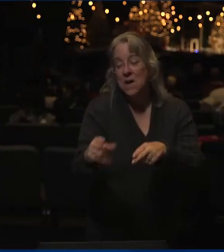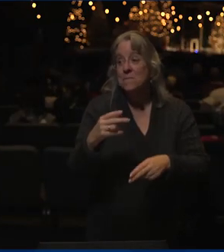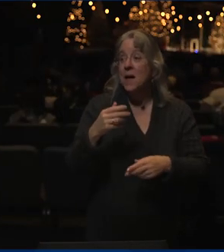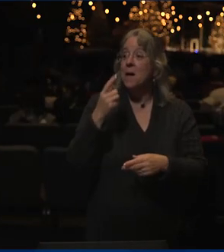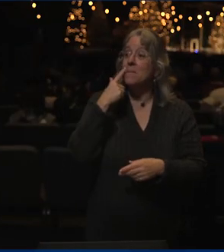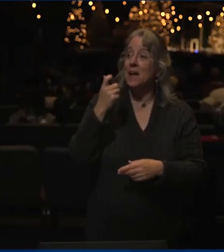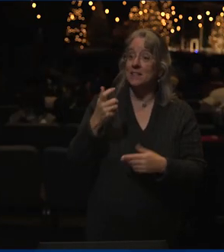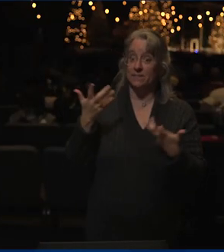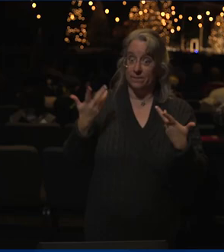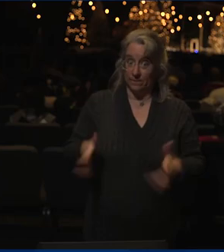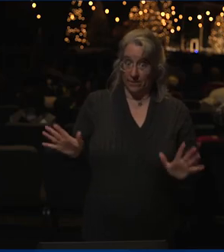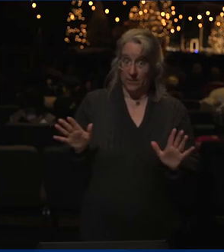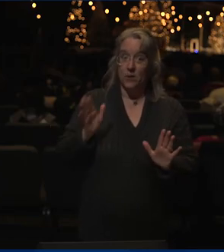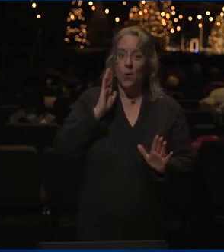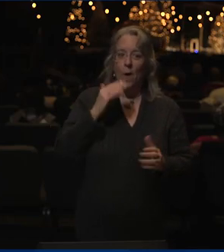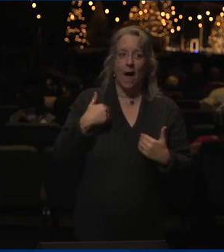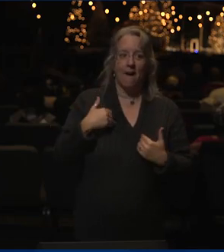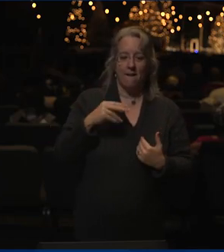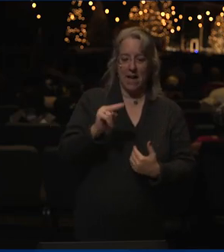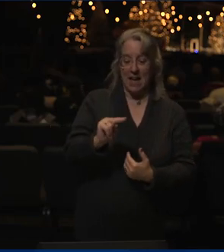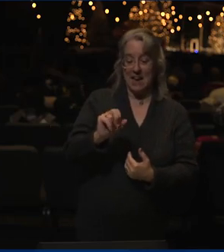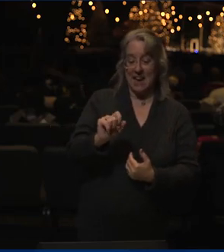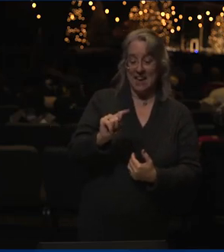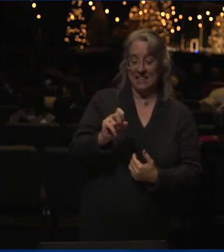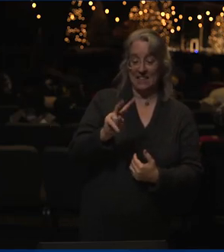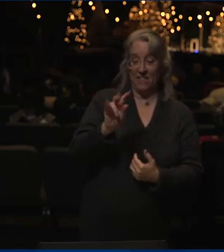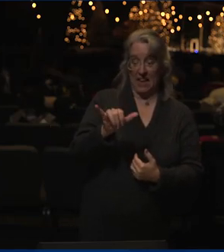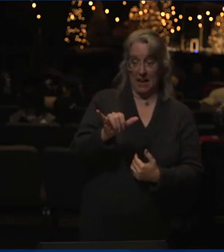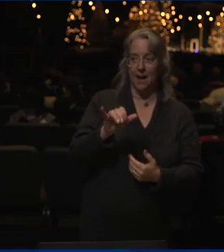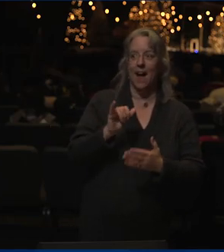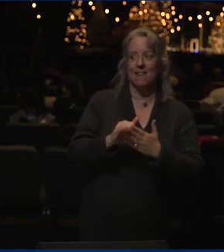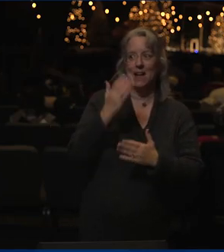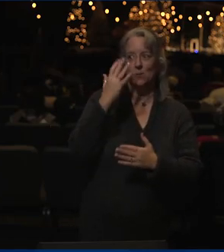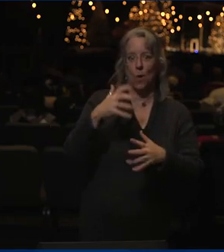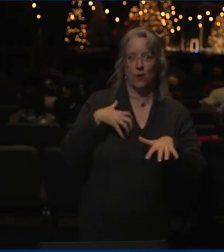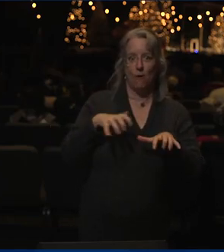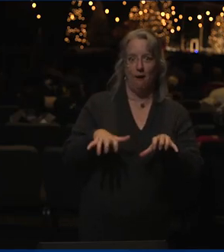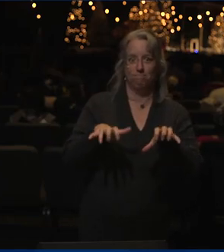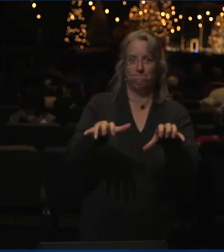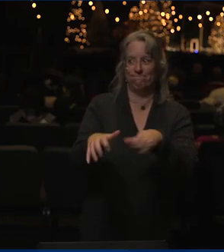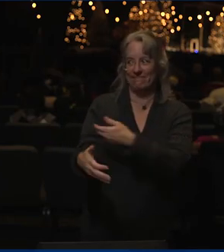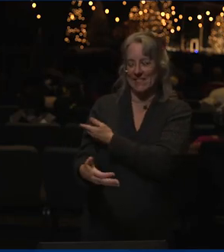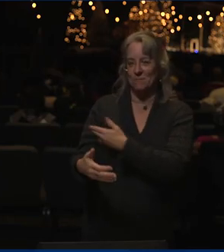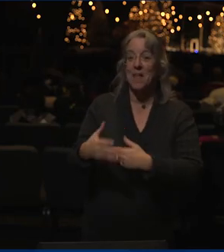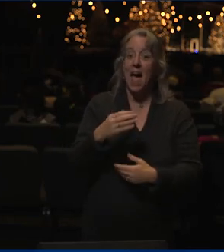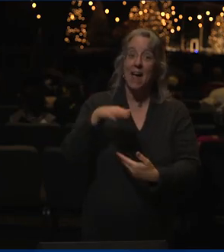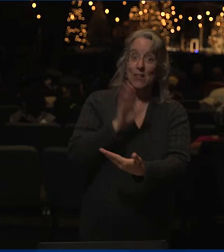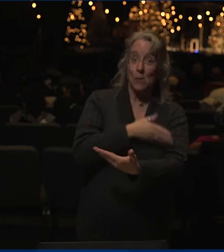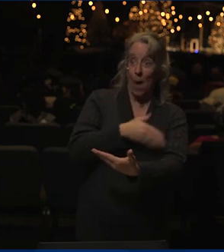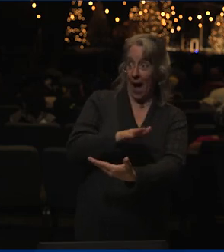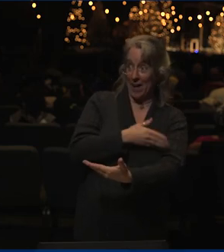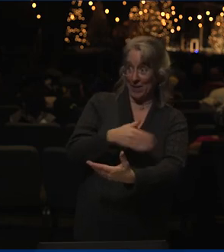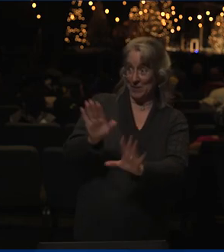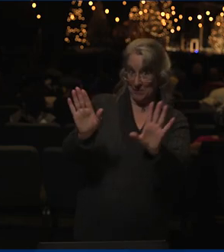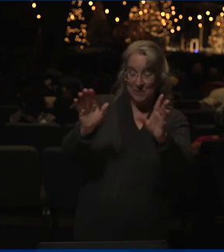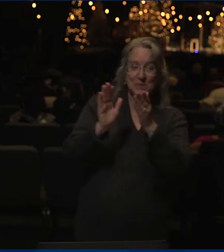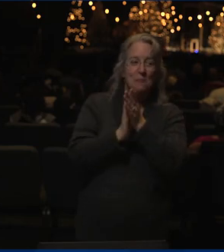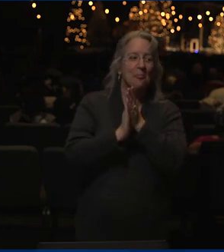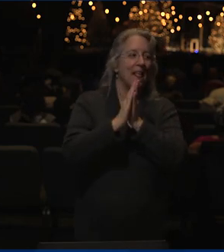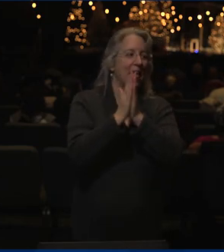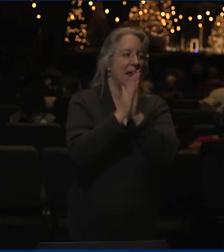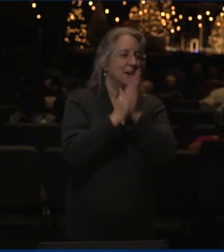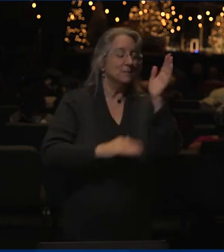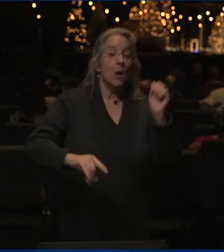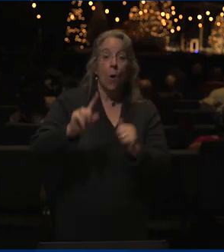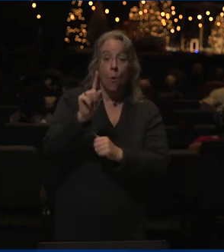fun things. We have our nativity, which is why you guys are actually all here, and our choir. But before that, one of the things that we always do